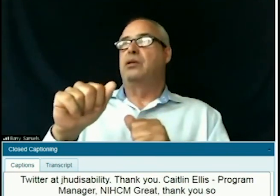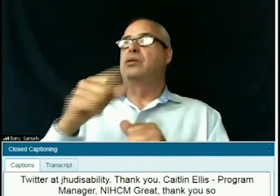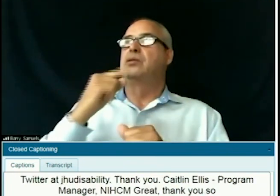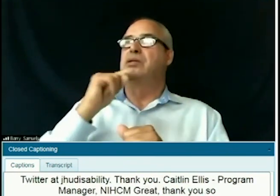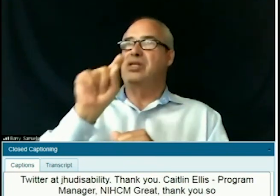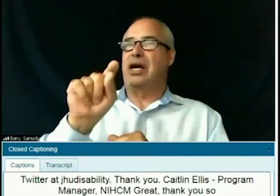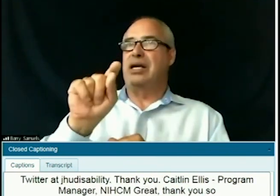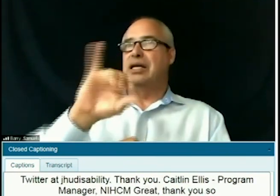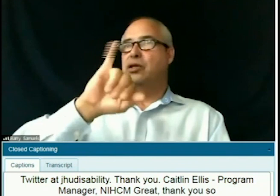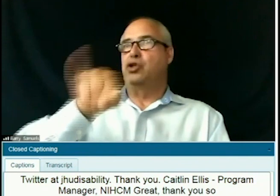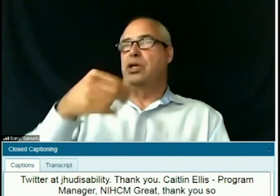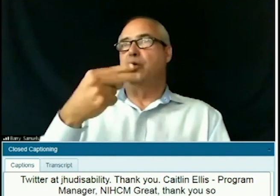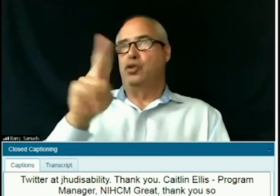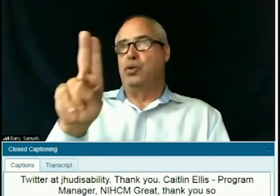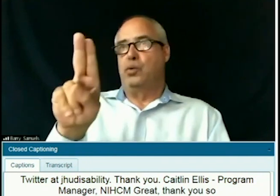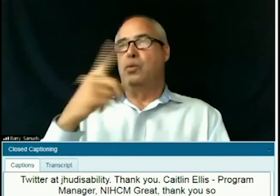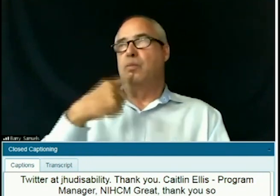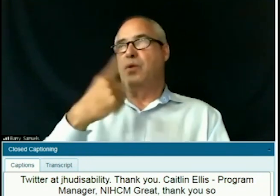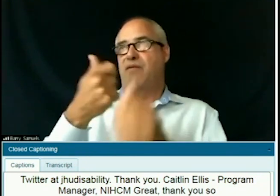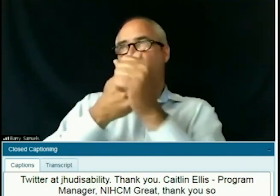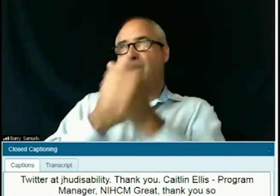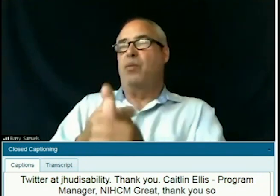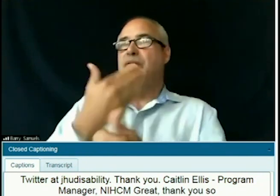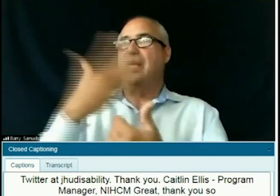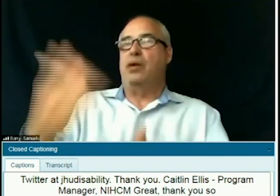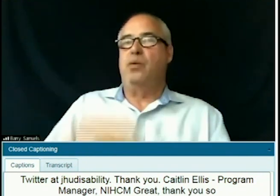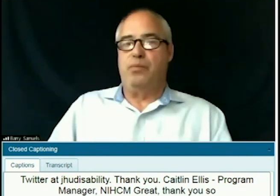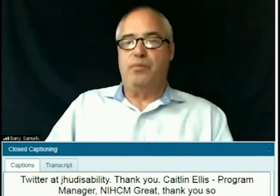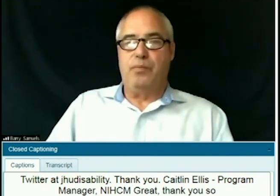on Twitter at JHU Disability. Thank you.